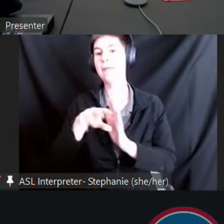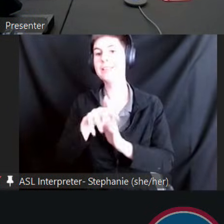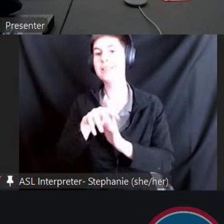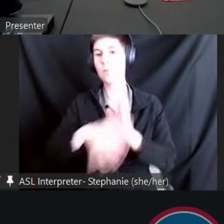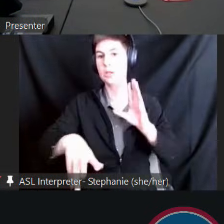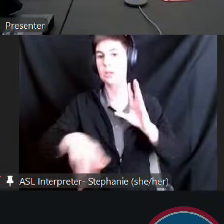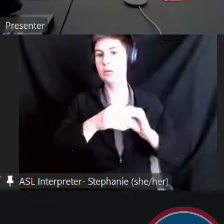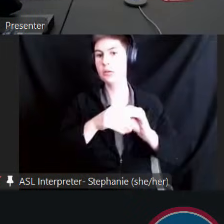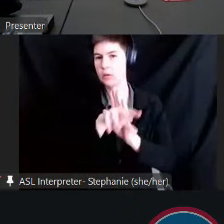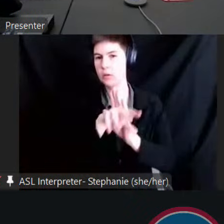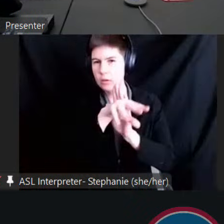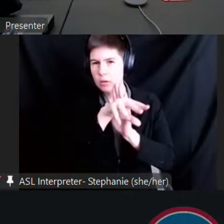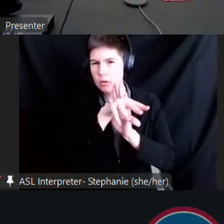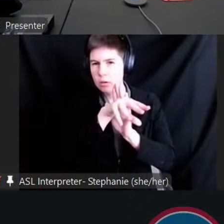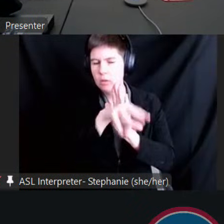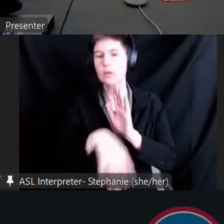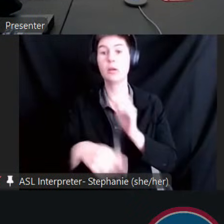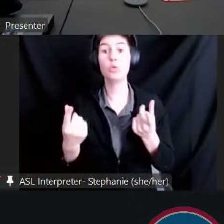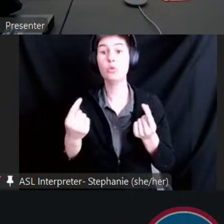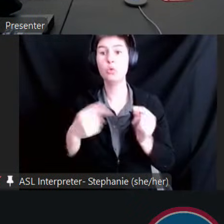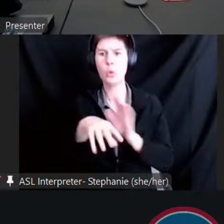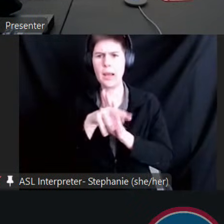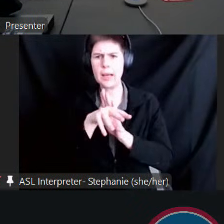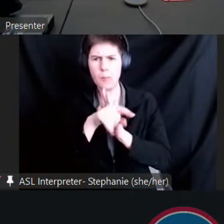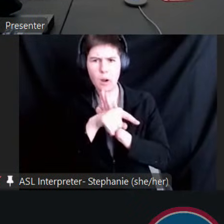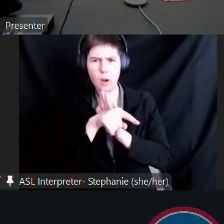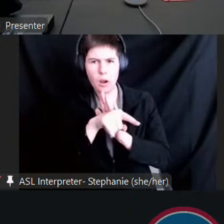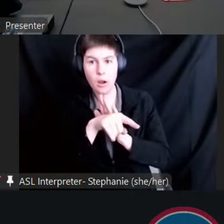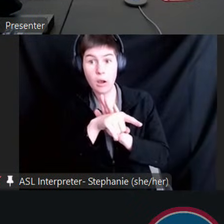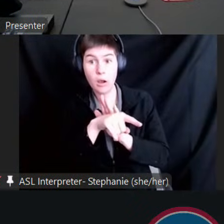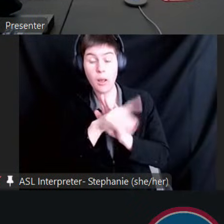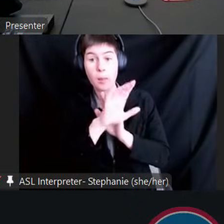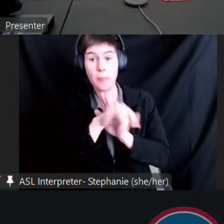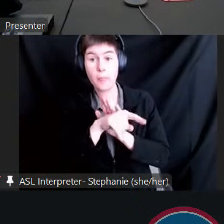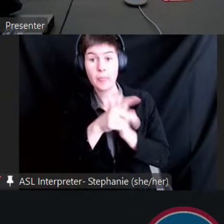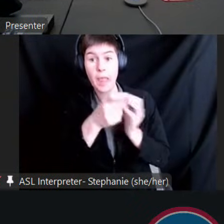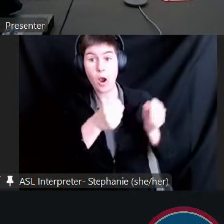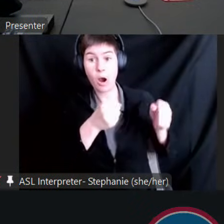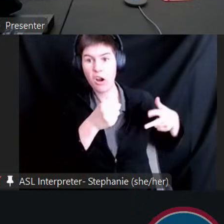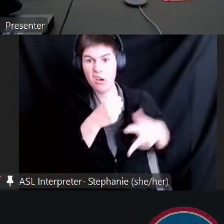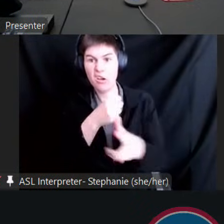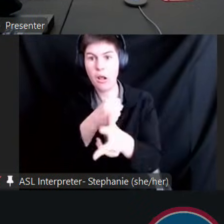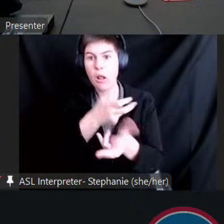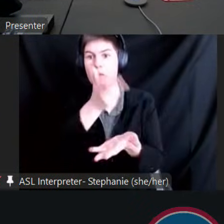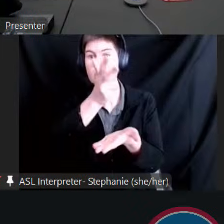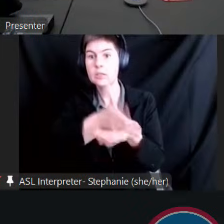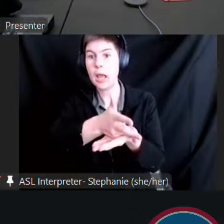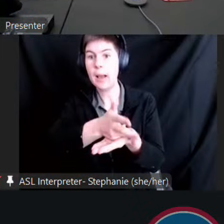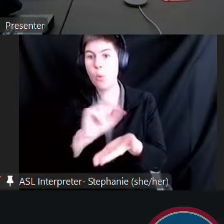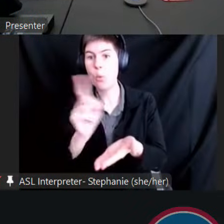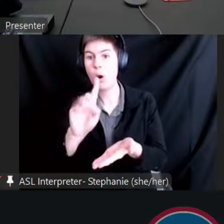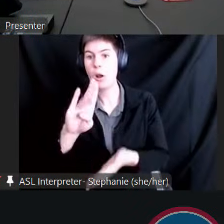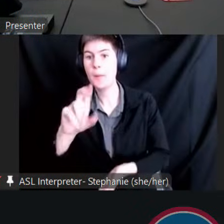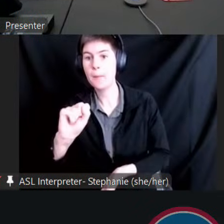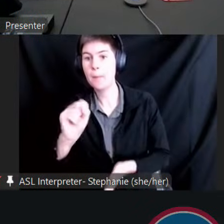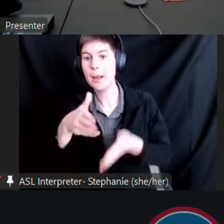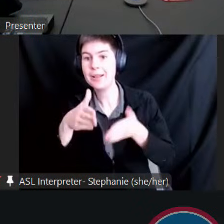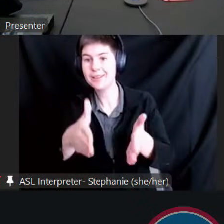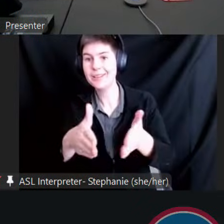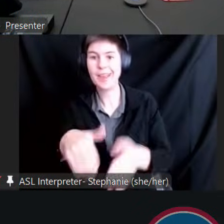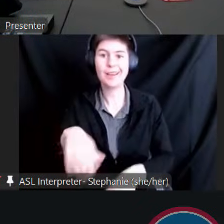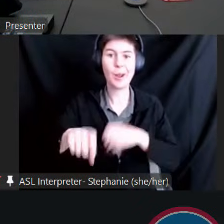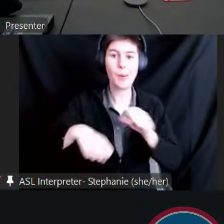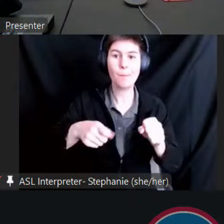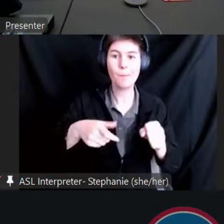live. These cameras automatically take pictures of vehicles that are stopped in a bus lane or a bike lane or a bus stop,